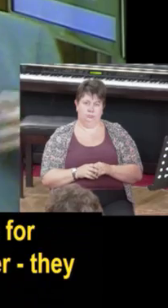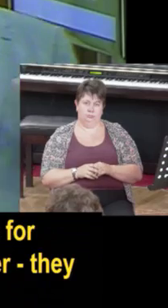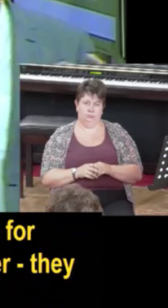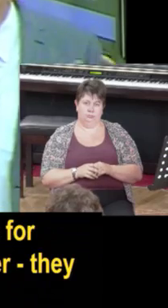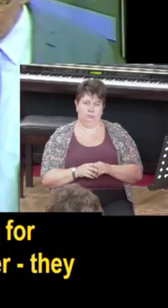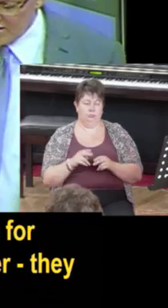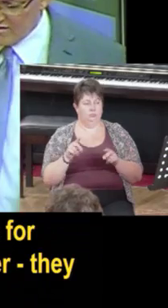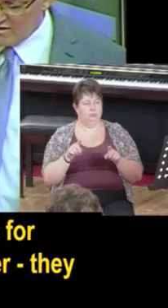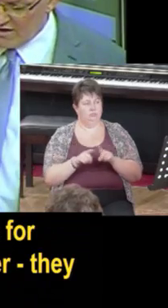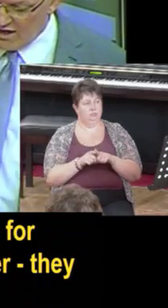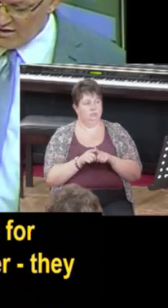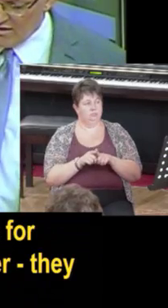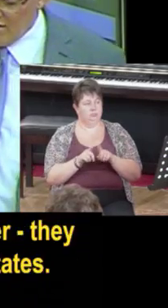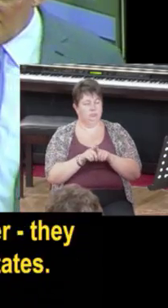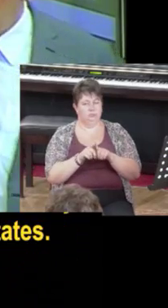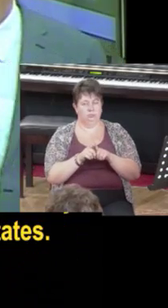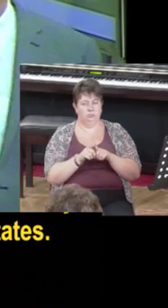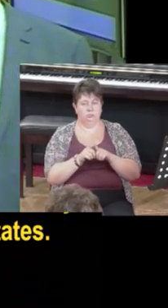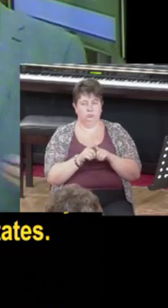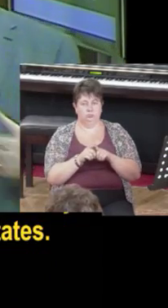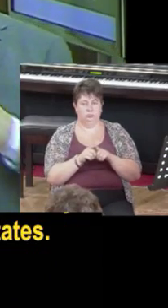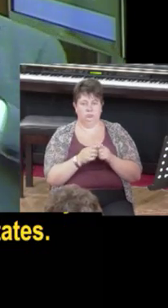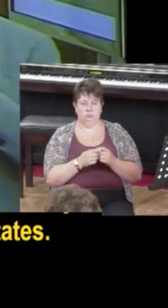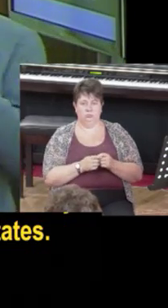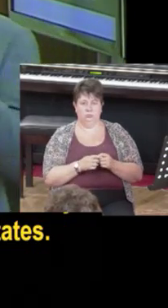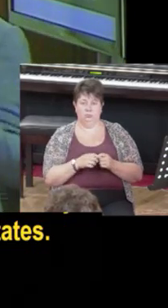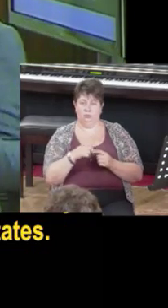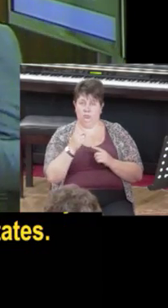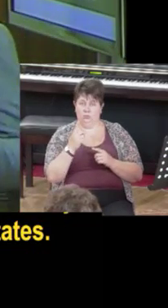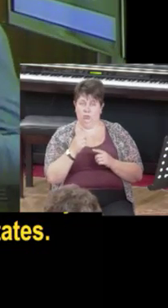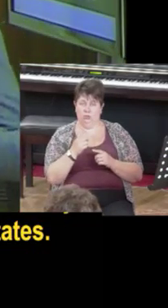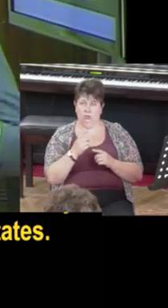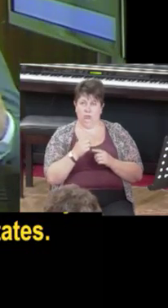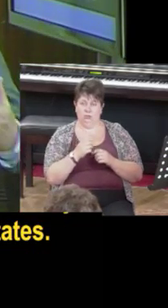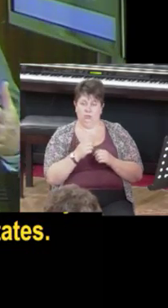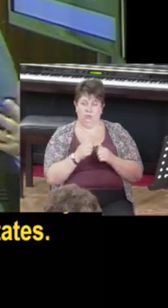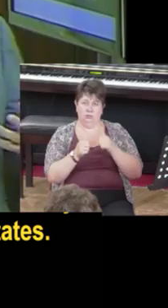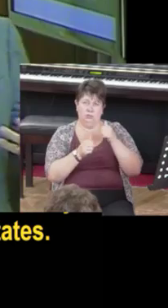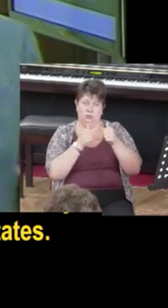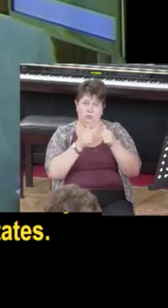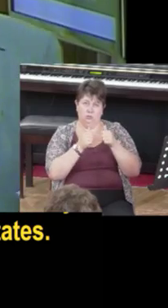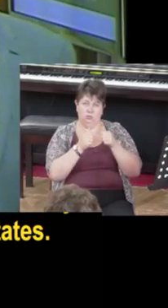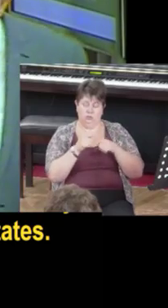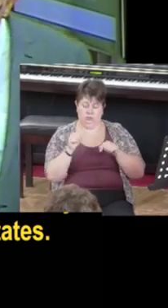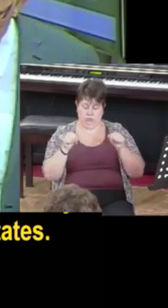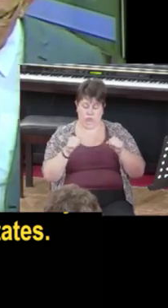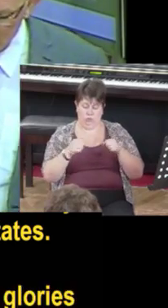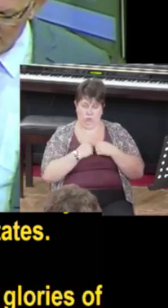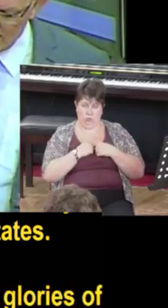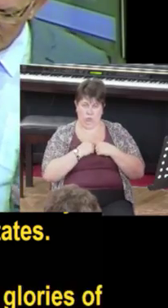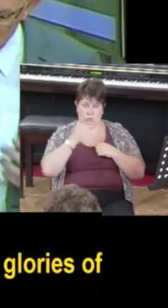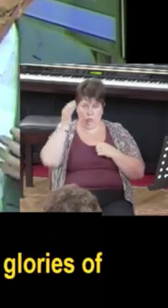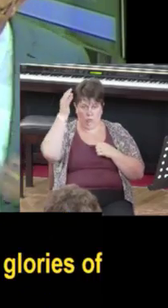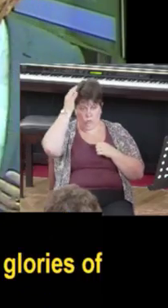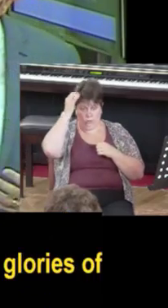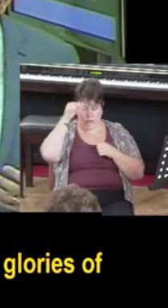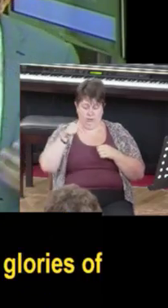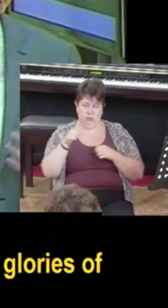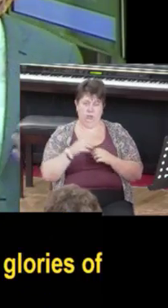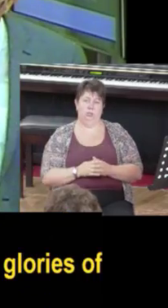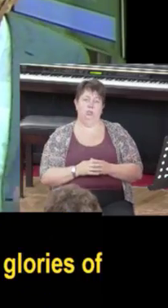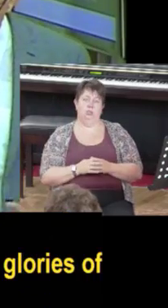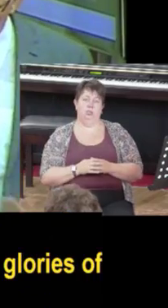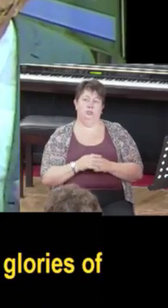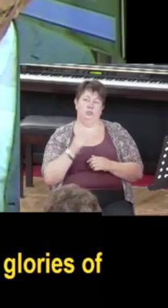Hold in contrast to that, one of the glories of our present Queen is her genuine